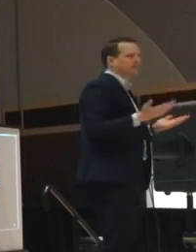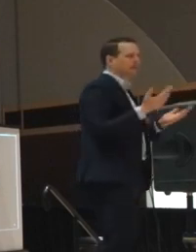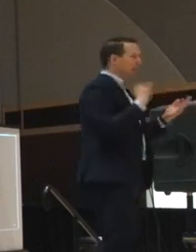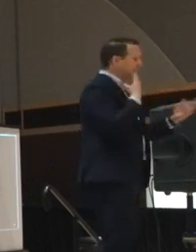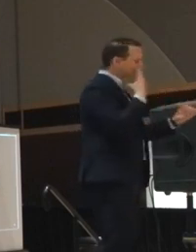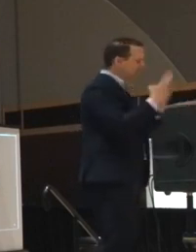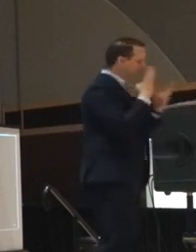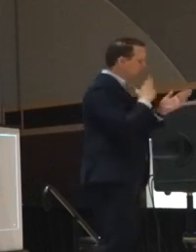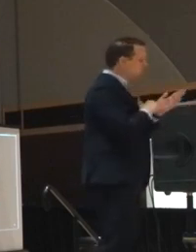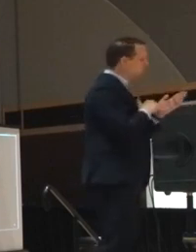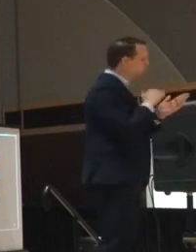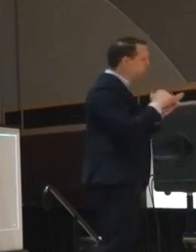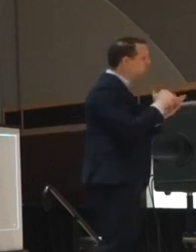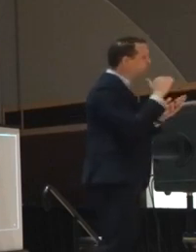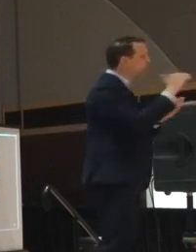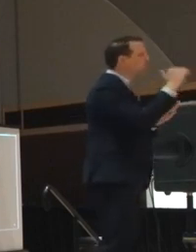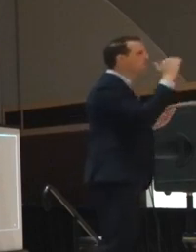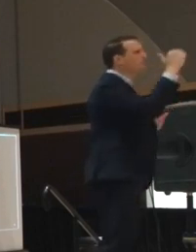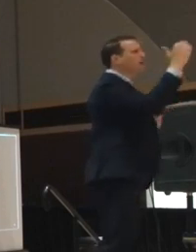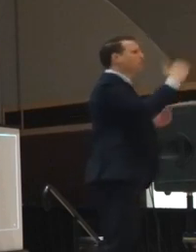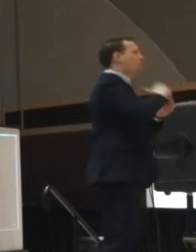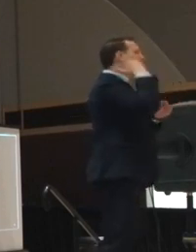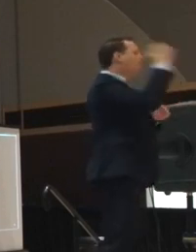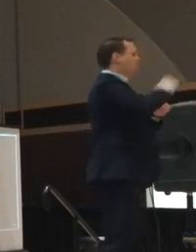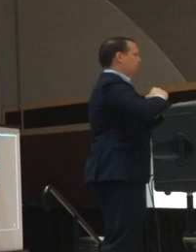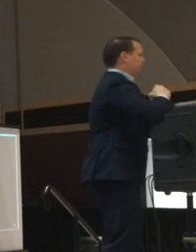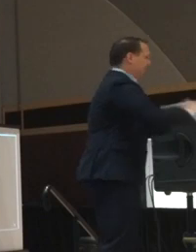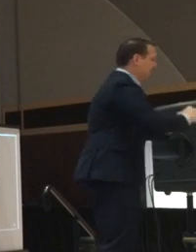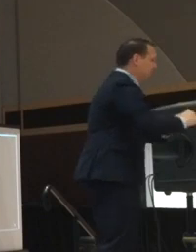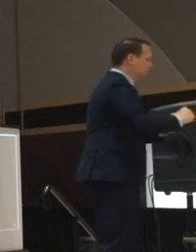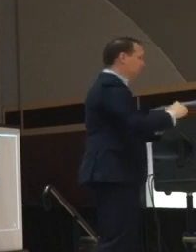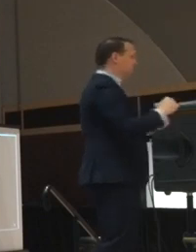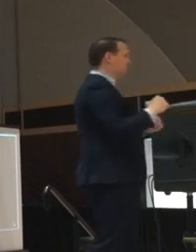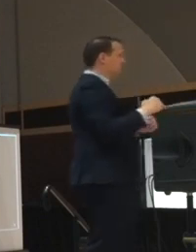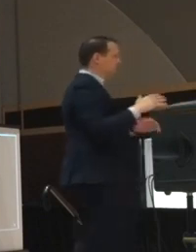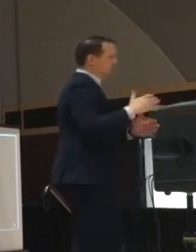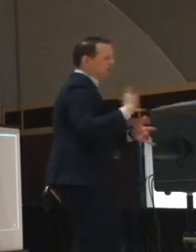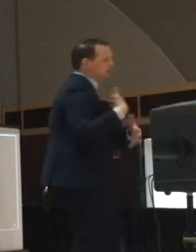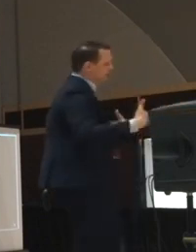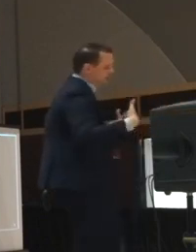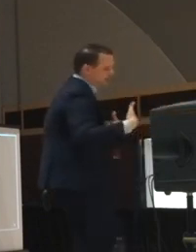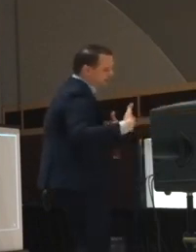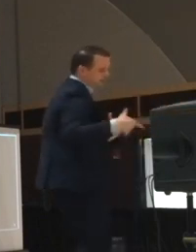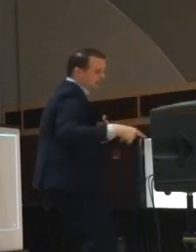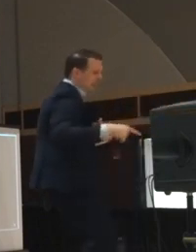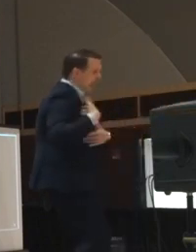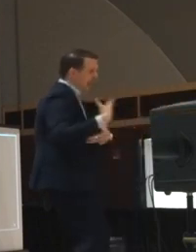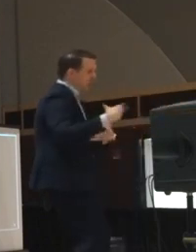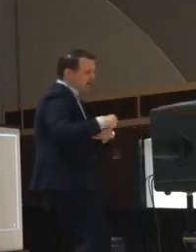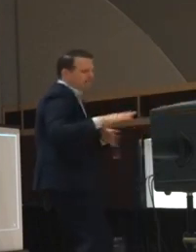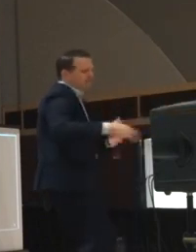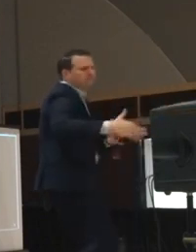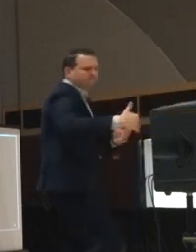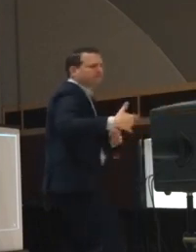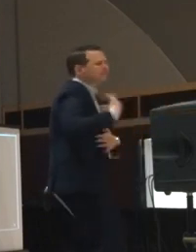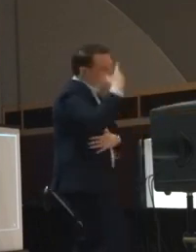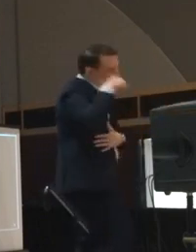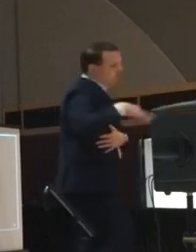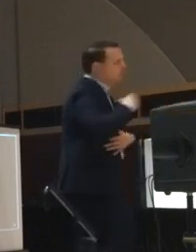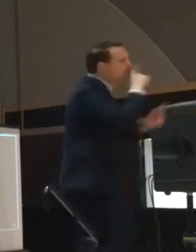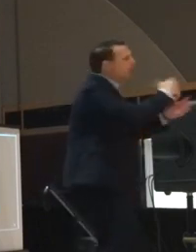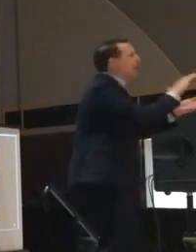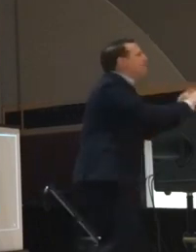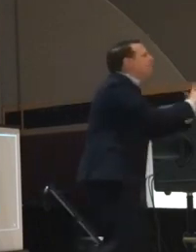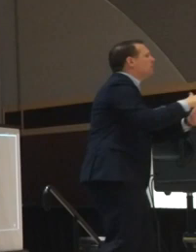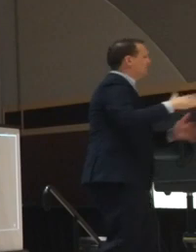seeing too much overprotection. Where they go, oh, Tommy's got autism. He will order his hamburger for him. I go, no. He's